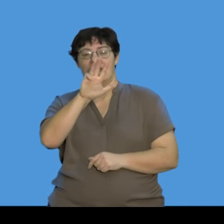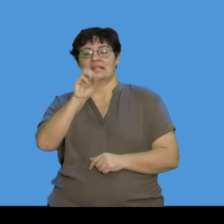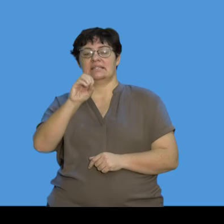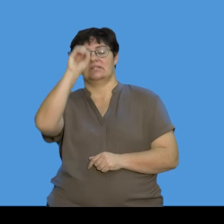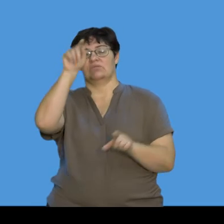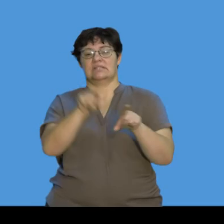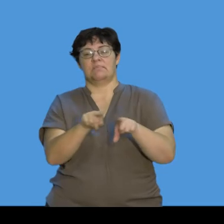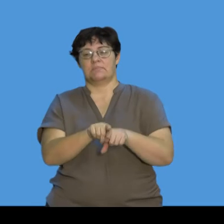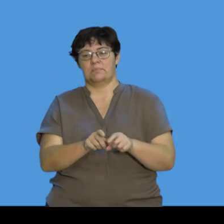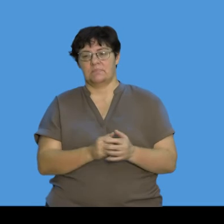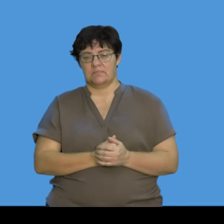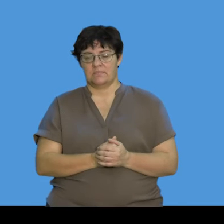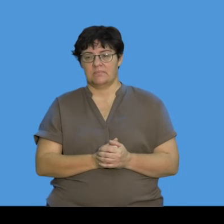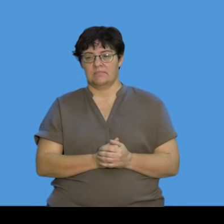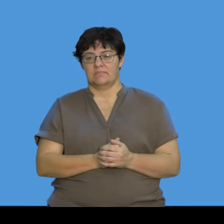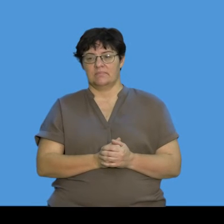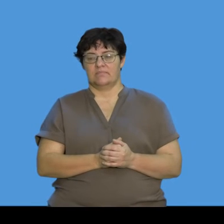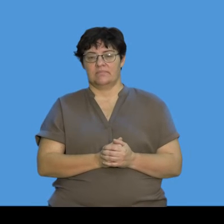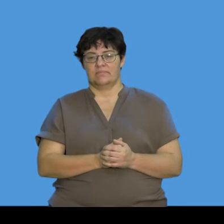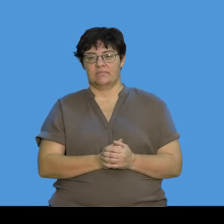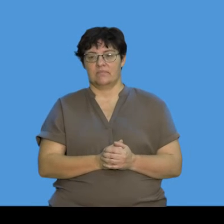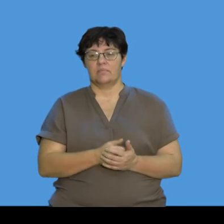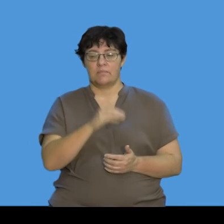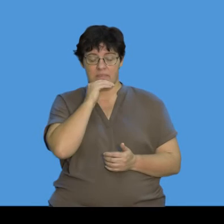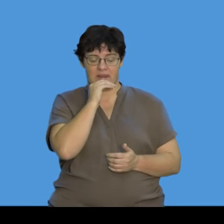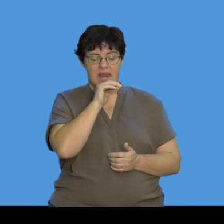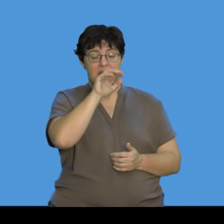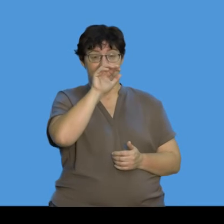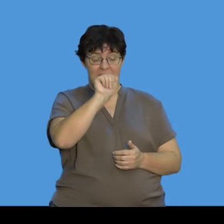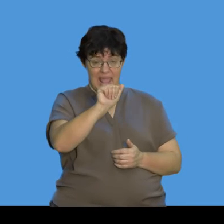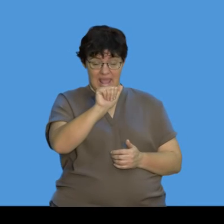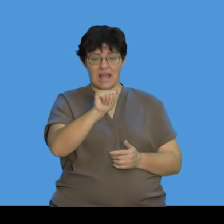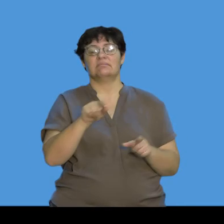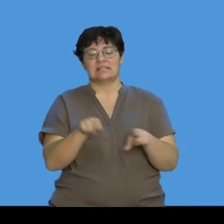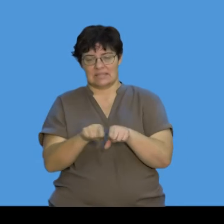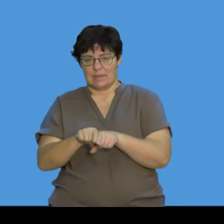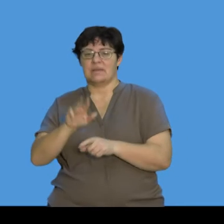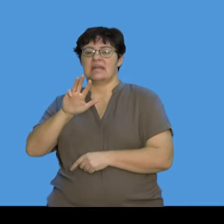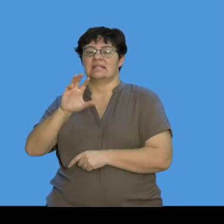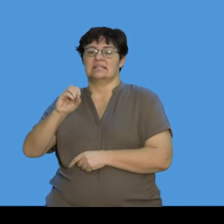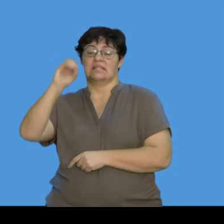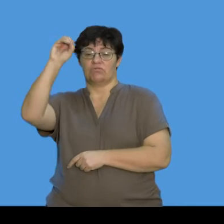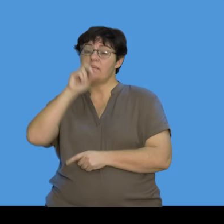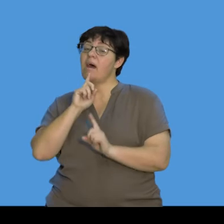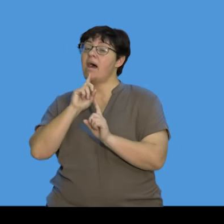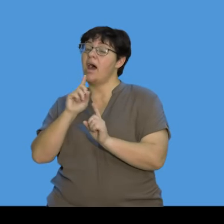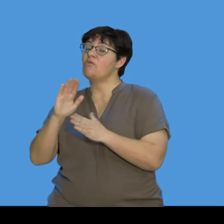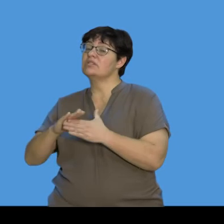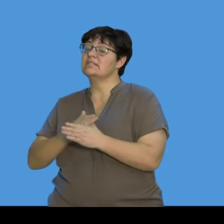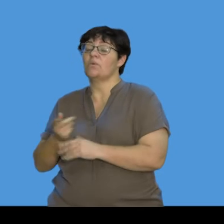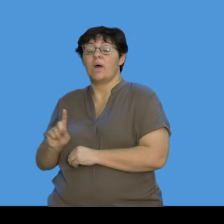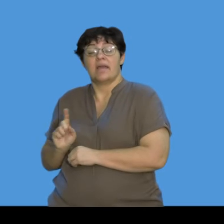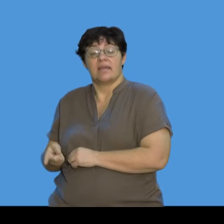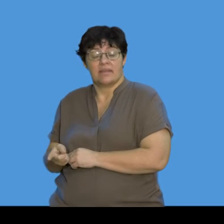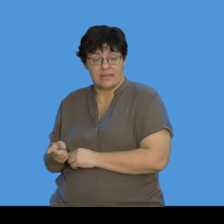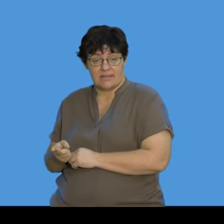90 degrees as well. So I will then say angle A is equals to 90 degrees. And what will be my